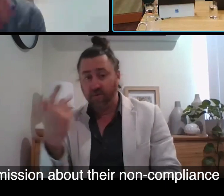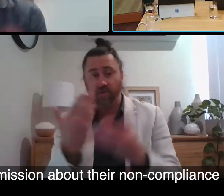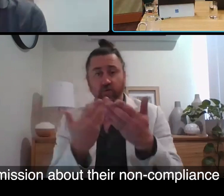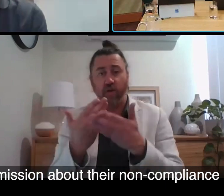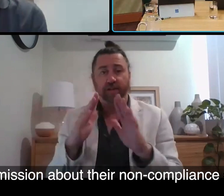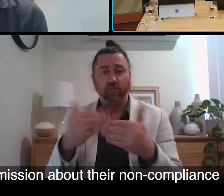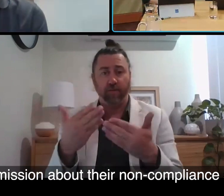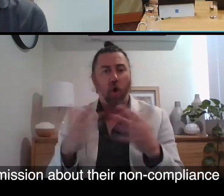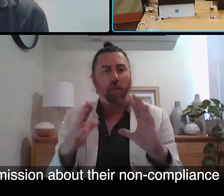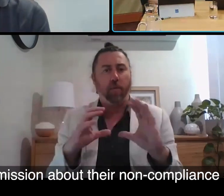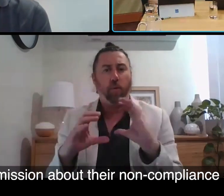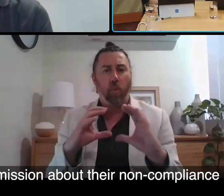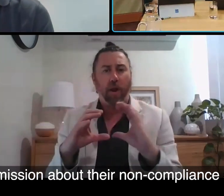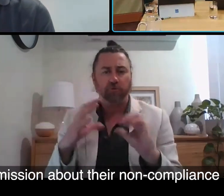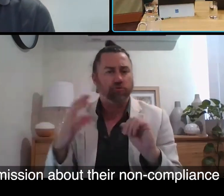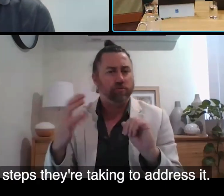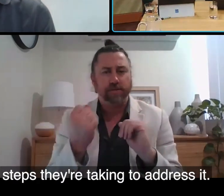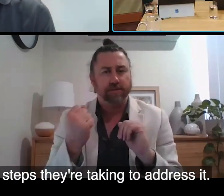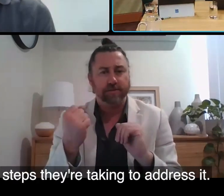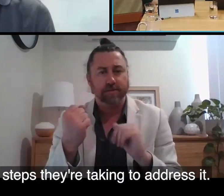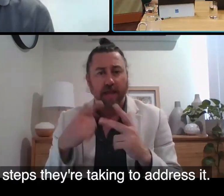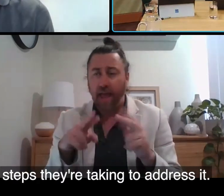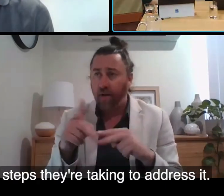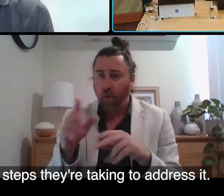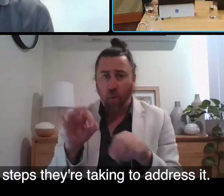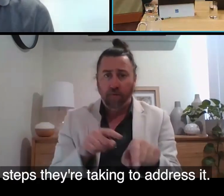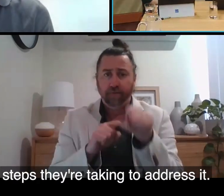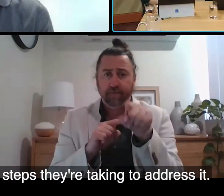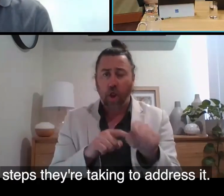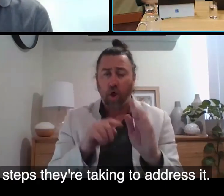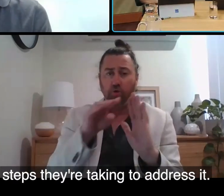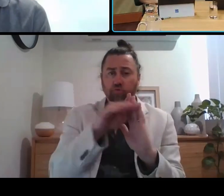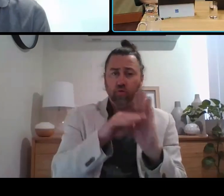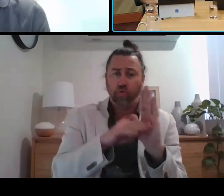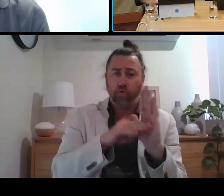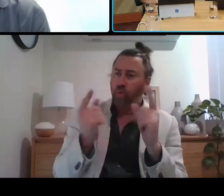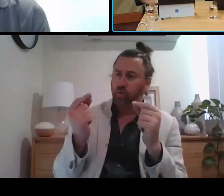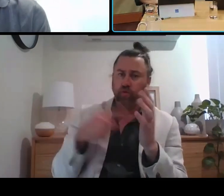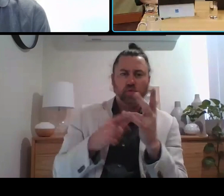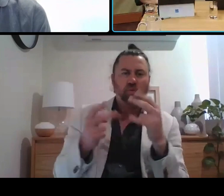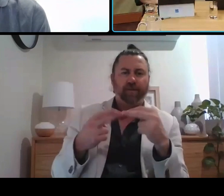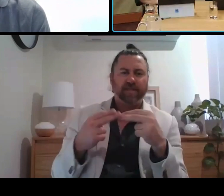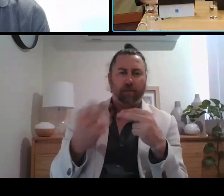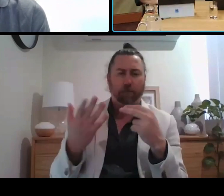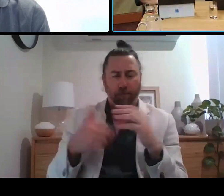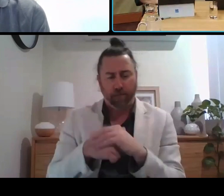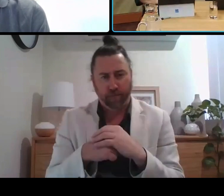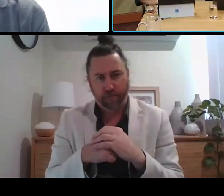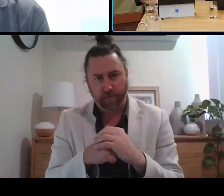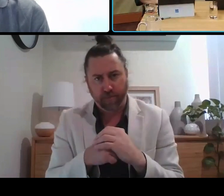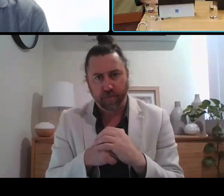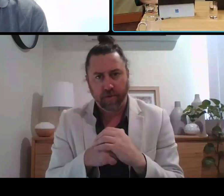with the Commission about their non-compliance and their steps they're taking to address it.